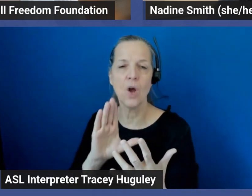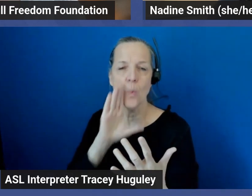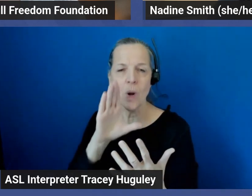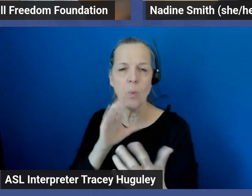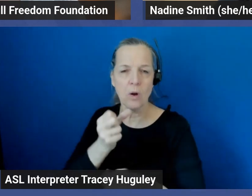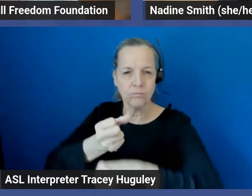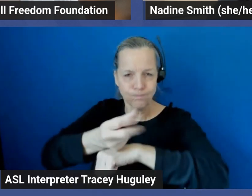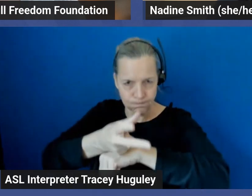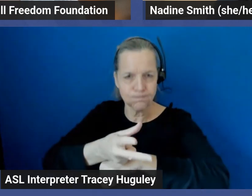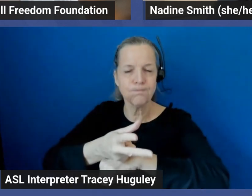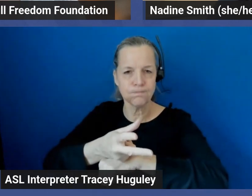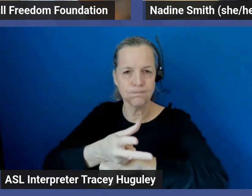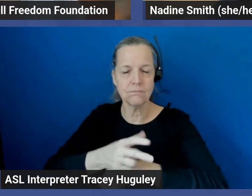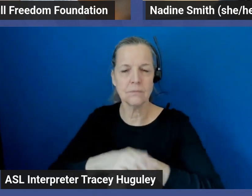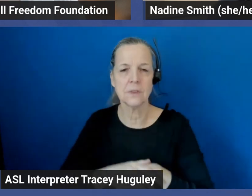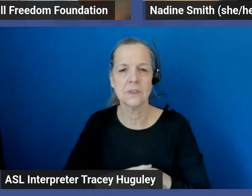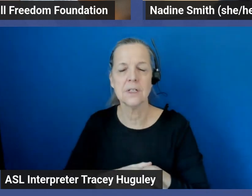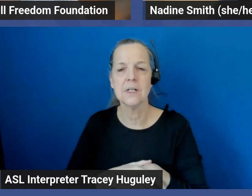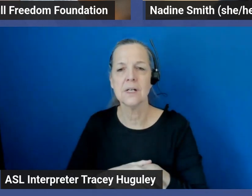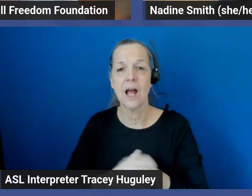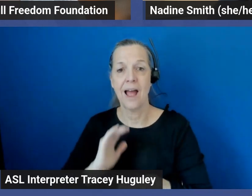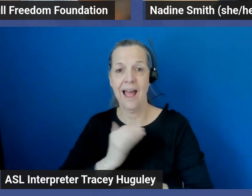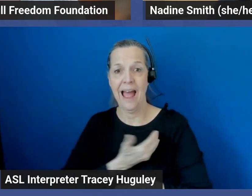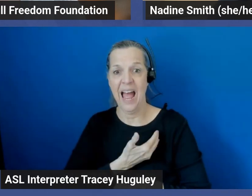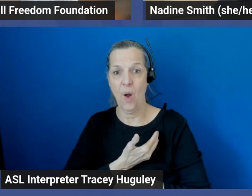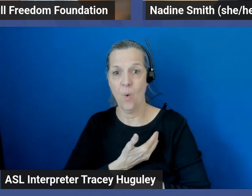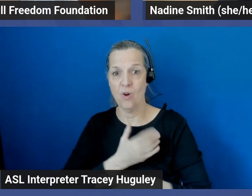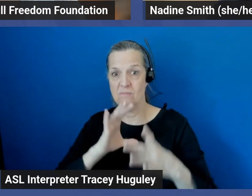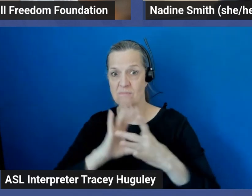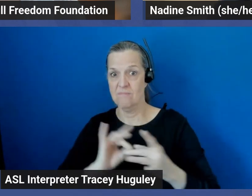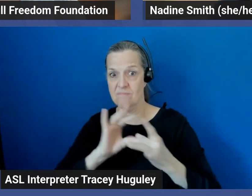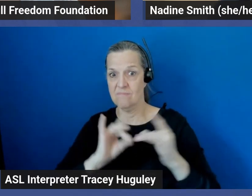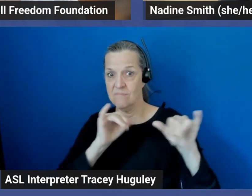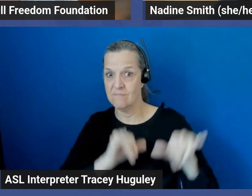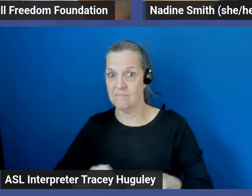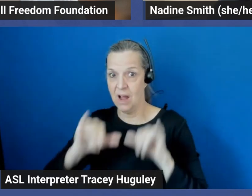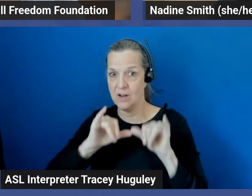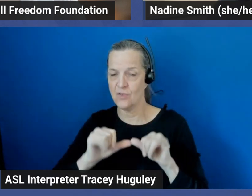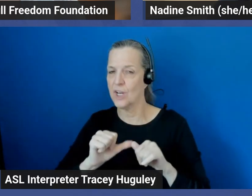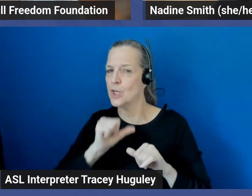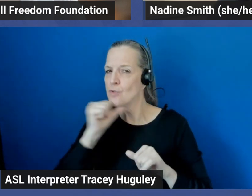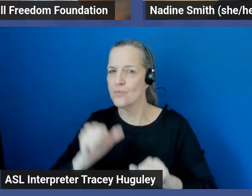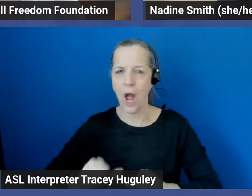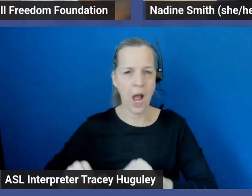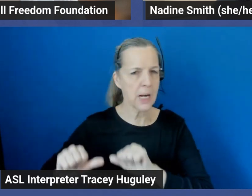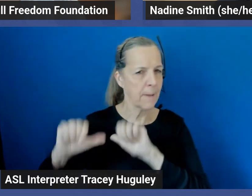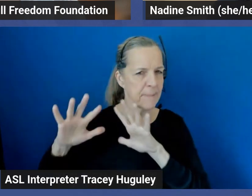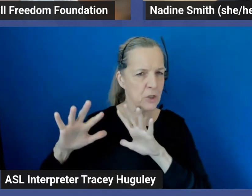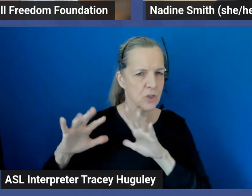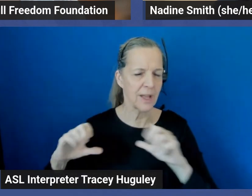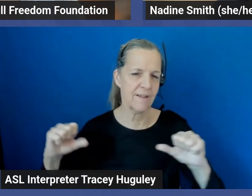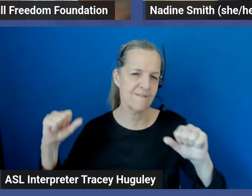So, our mantra has been, do not capitulate, fight